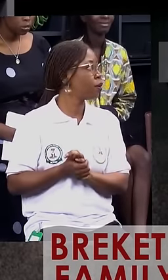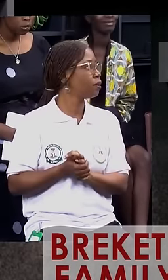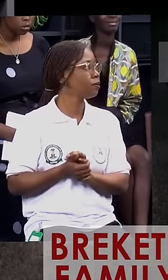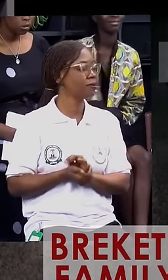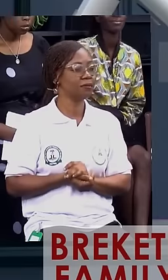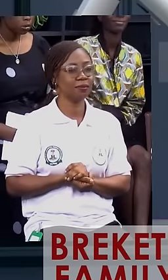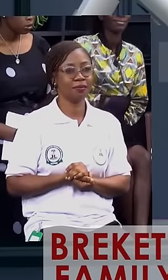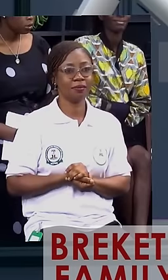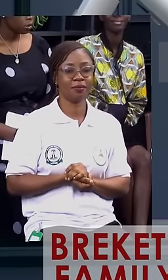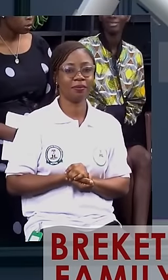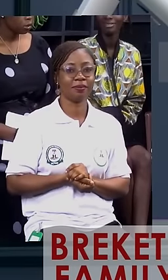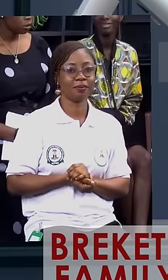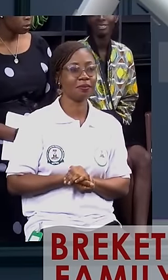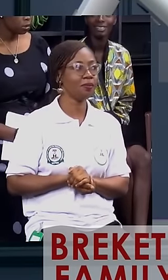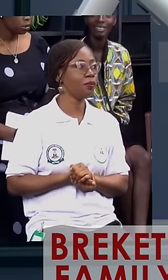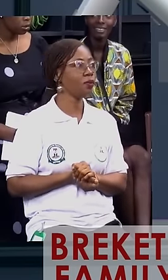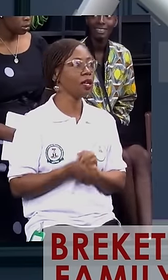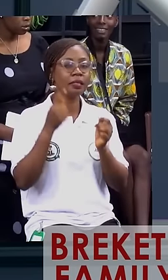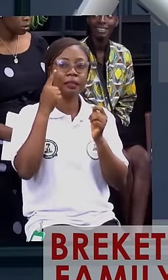President.